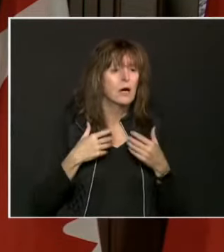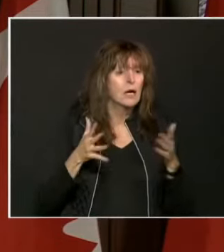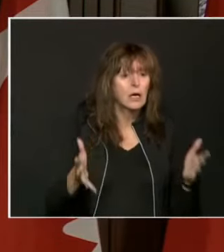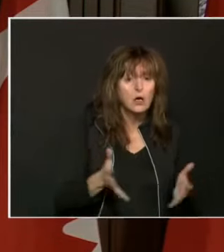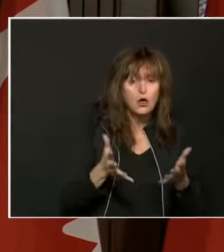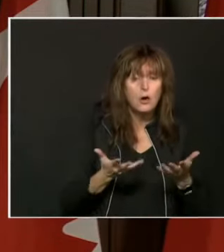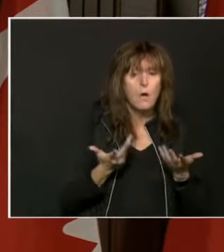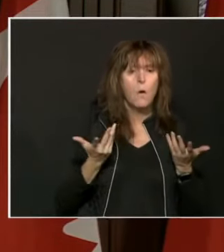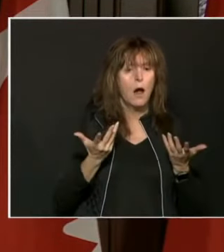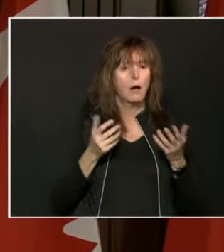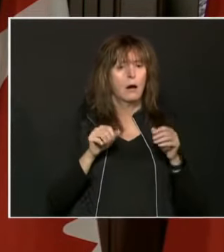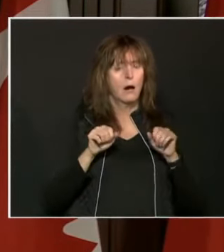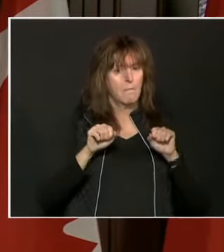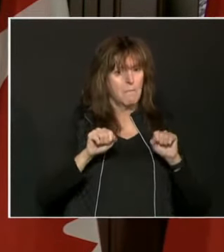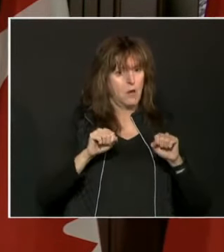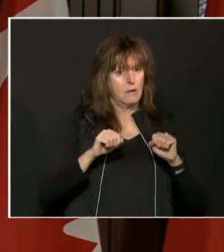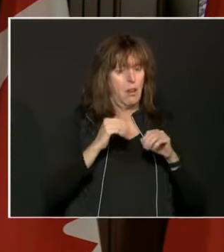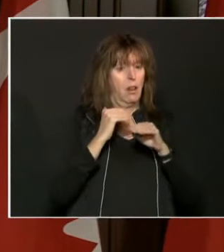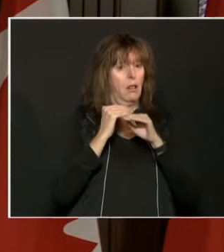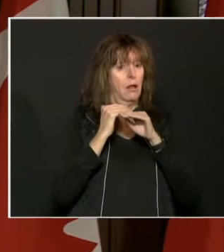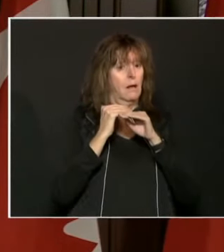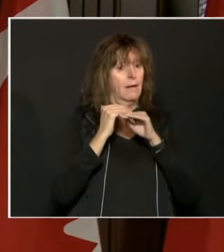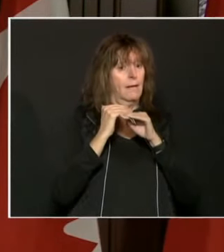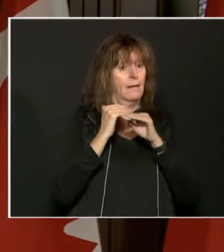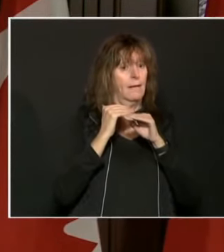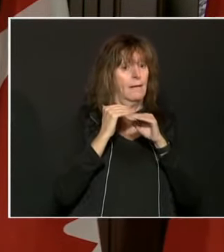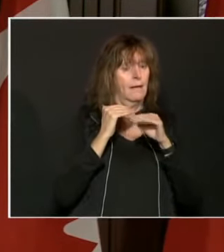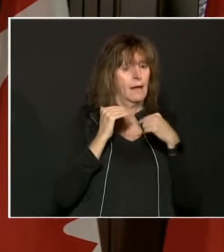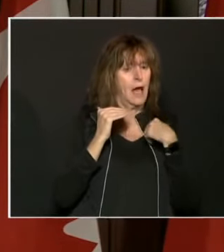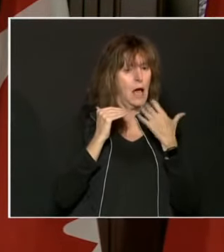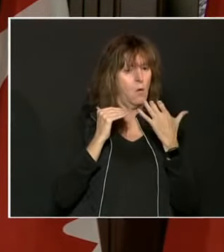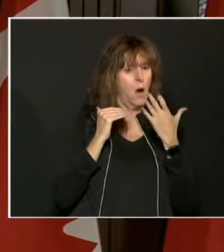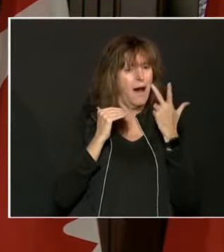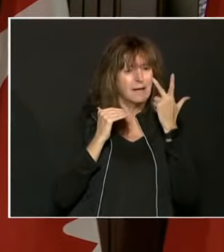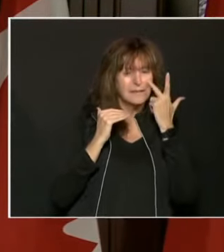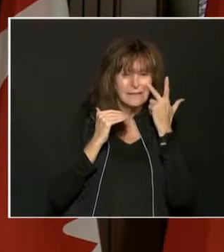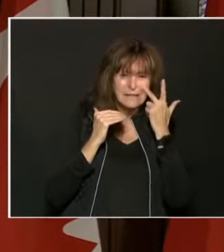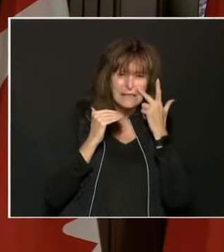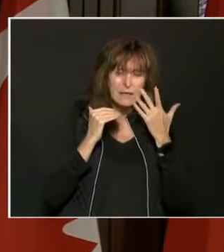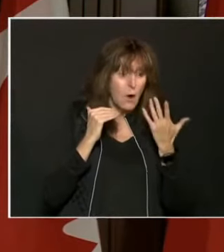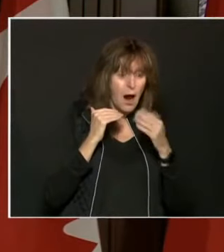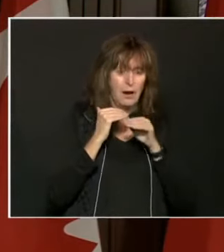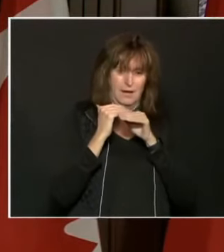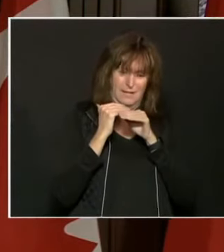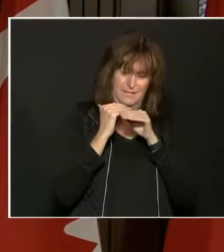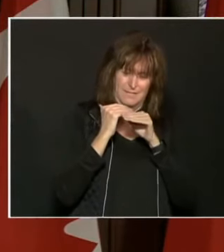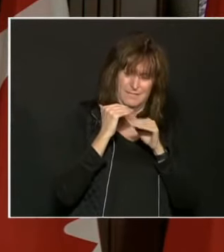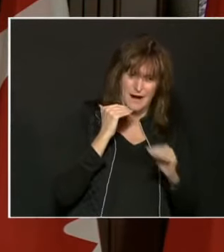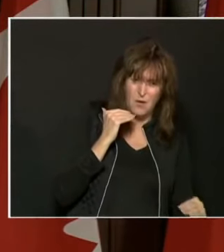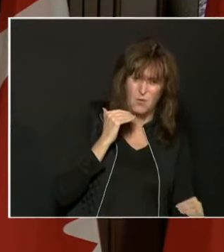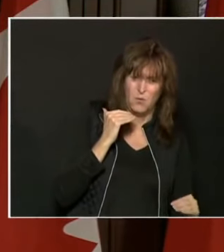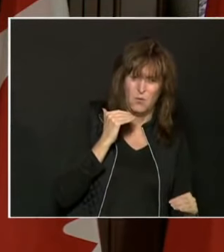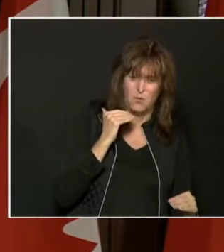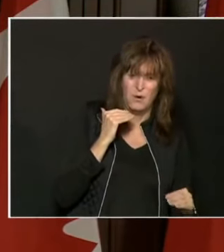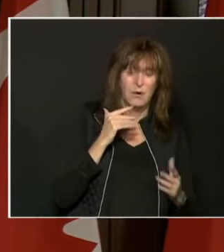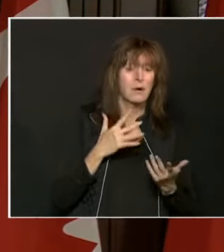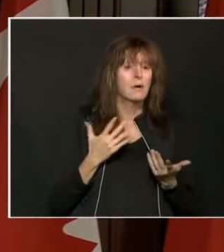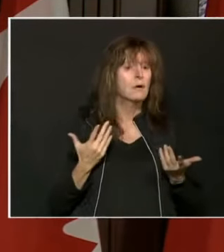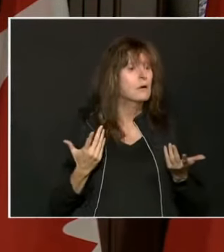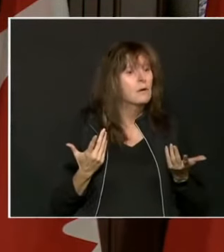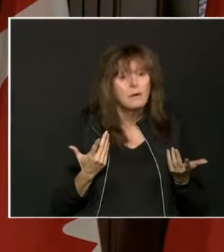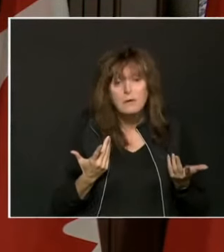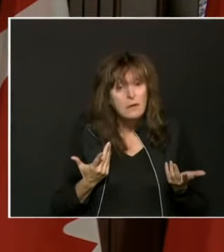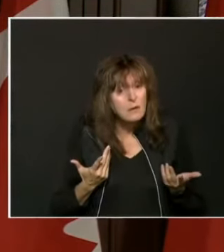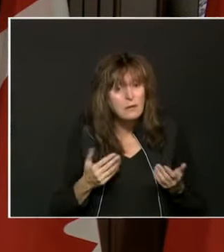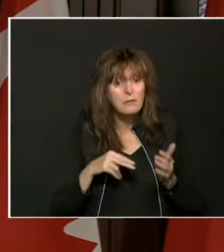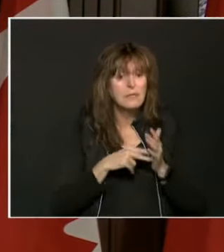to see it even moving more aggressively down in there, and that allows us to look at things, because if you can move people with numbers out of a lockdown